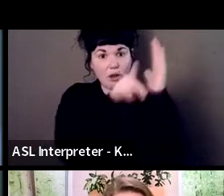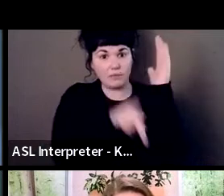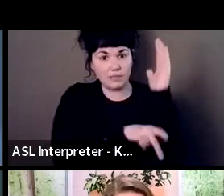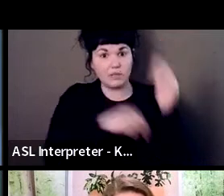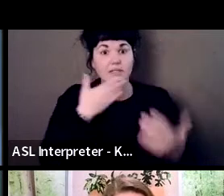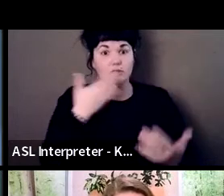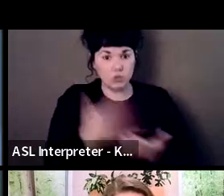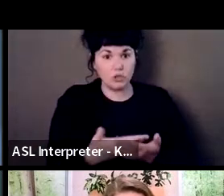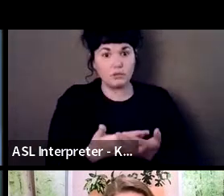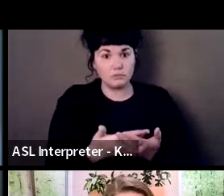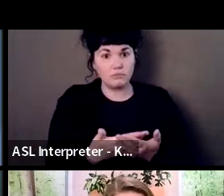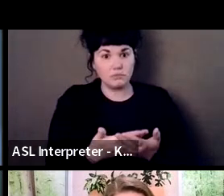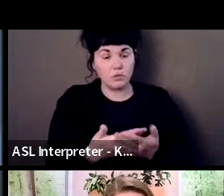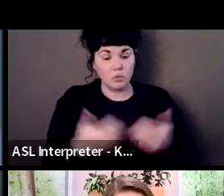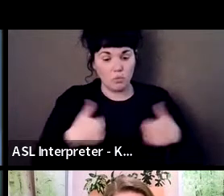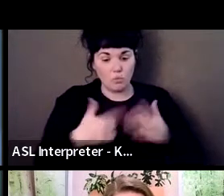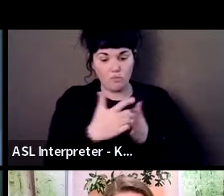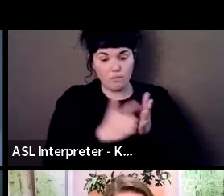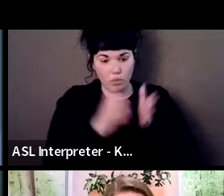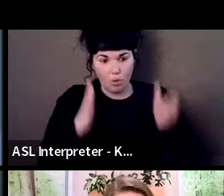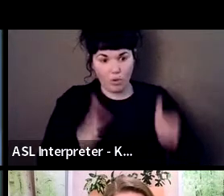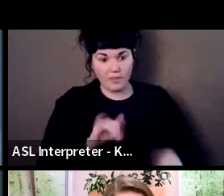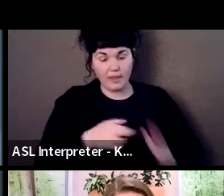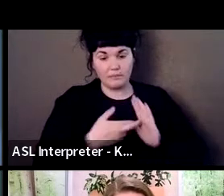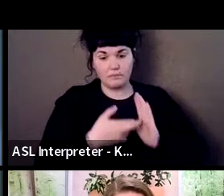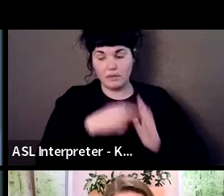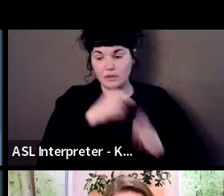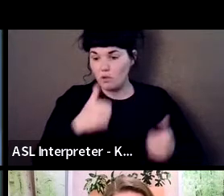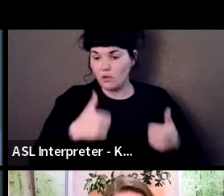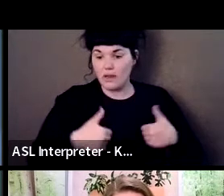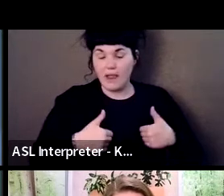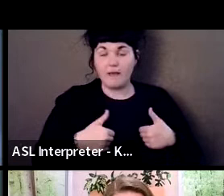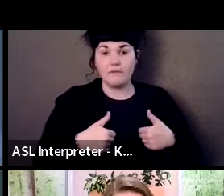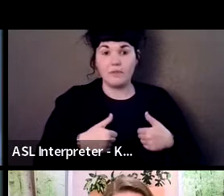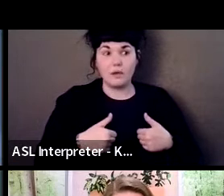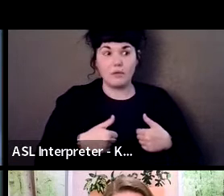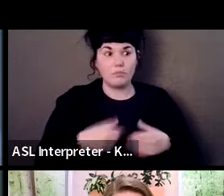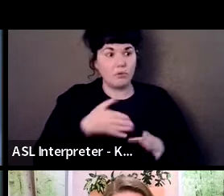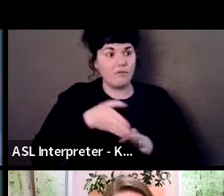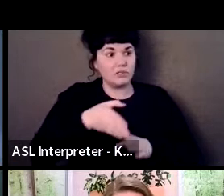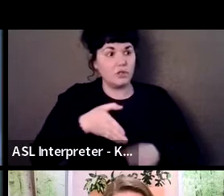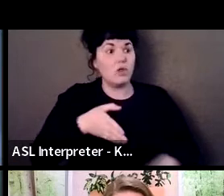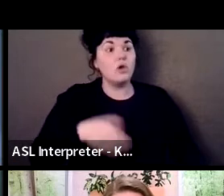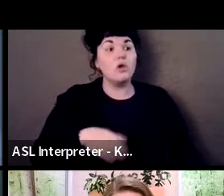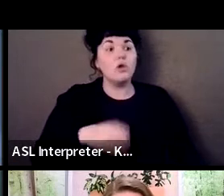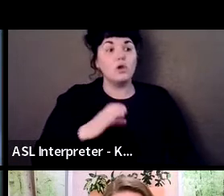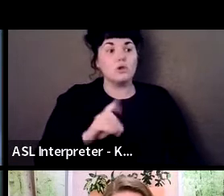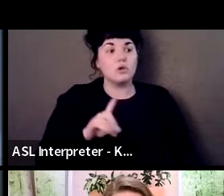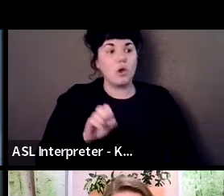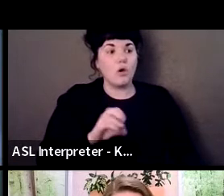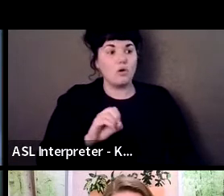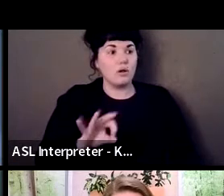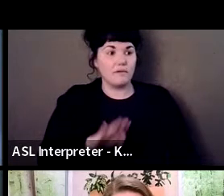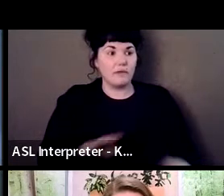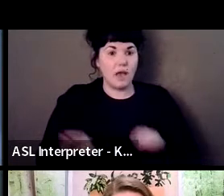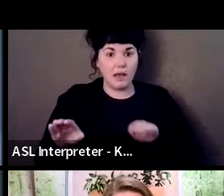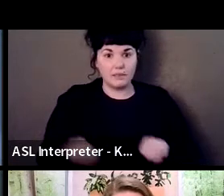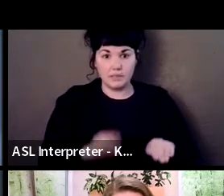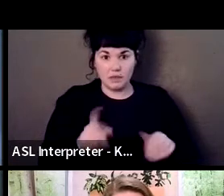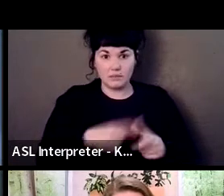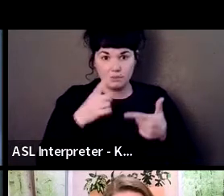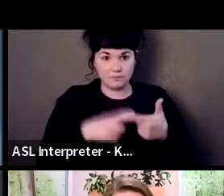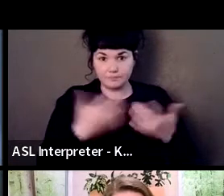have the professional code of conduct and ethical standards of an attorney. See, we're supposed to have the Secretary of State here, and she's an